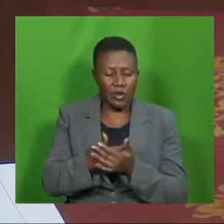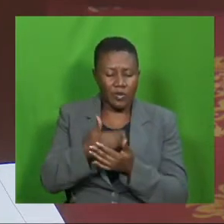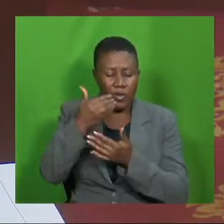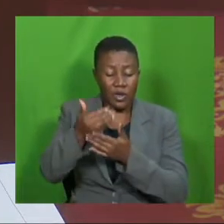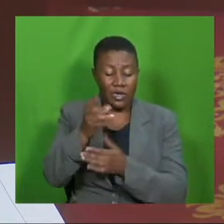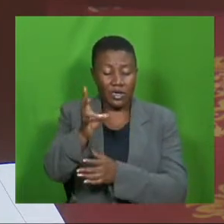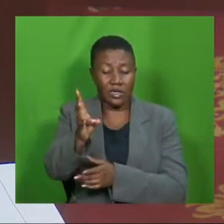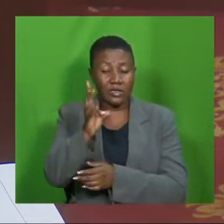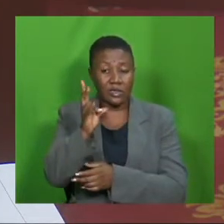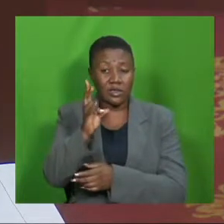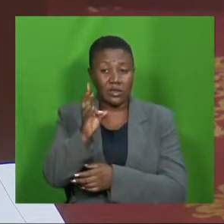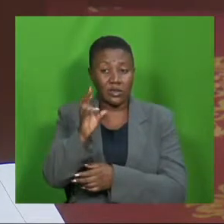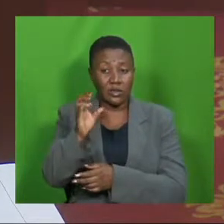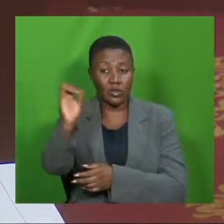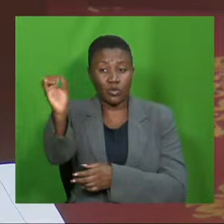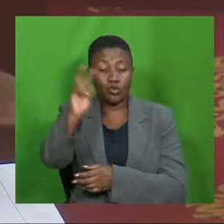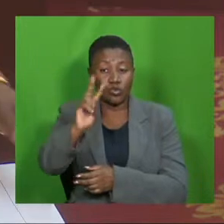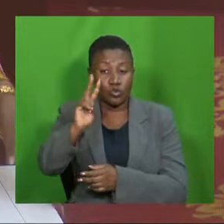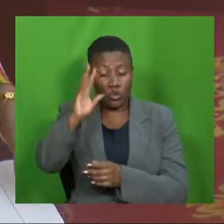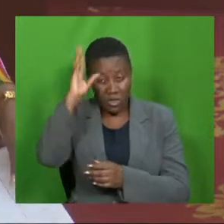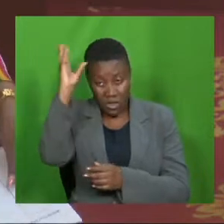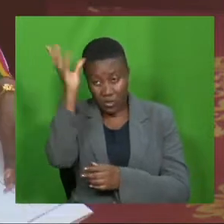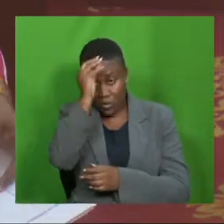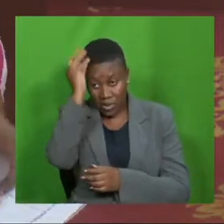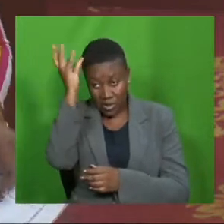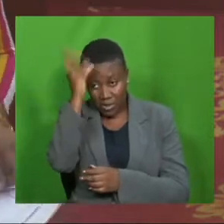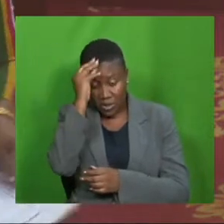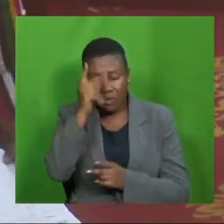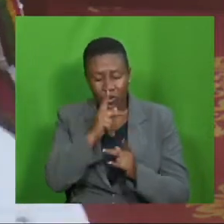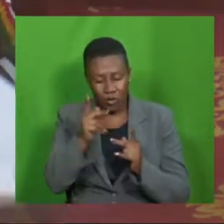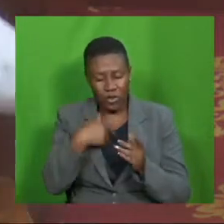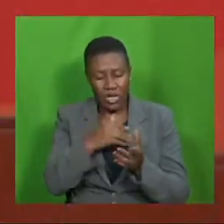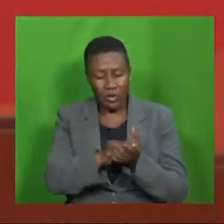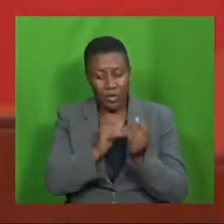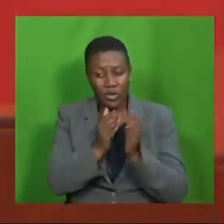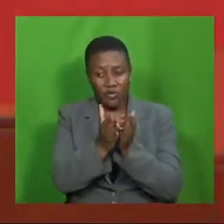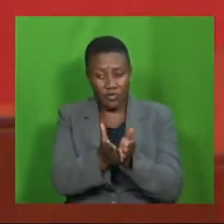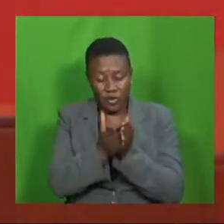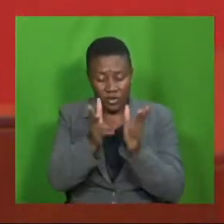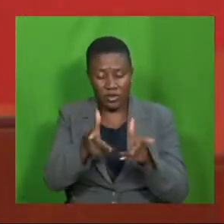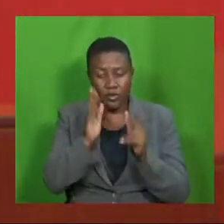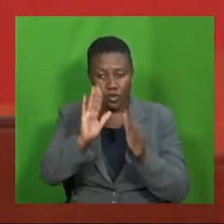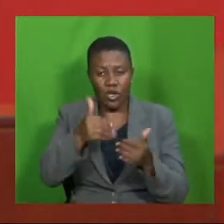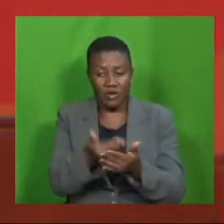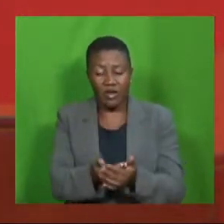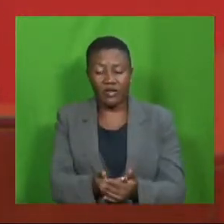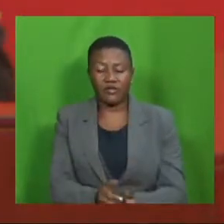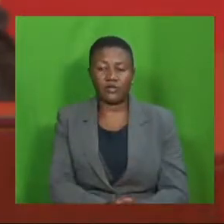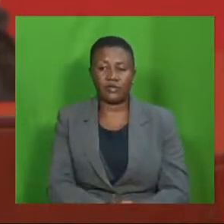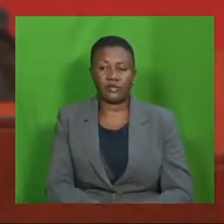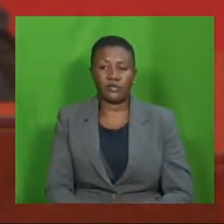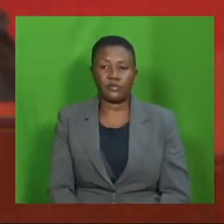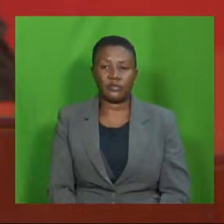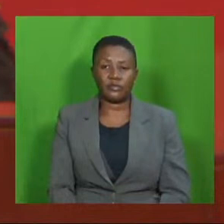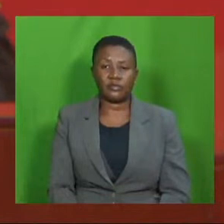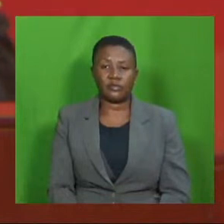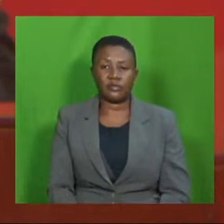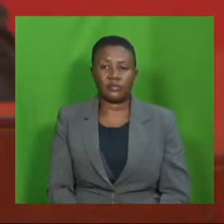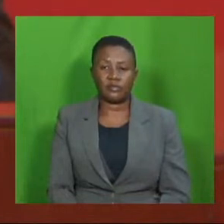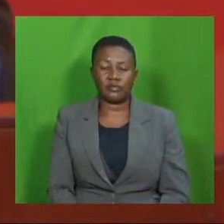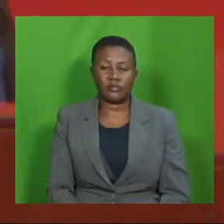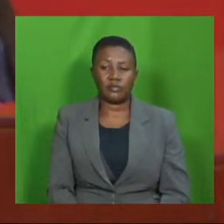the country. So the vessels will also come. Thank you. Very well, honorable members.